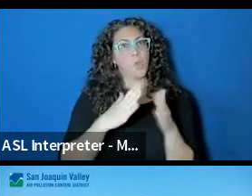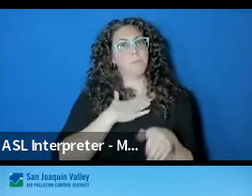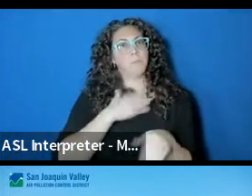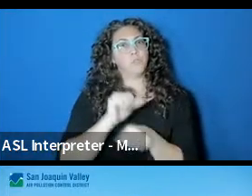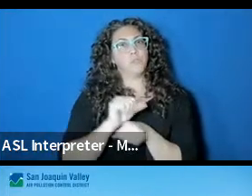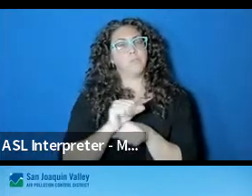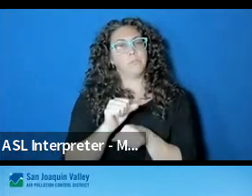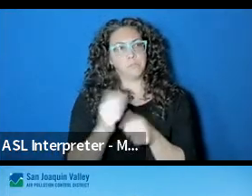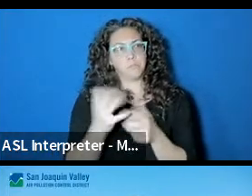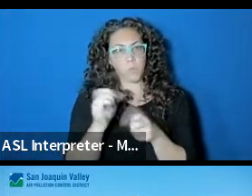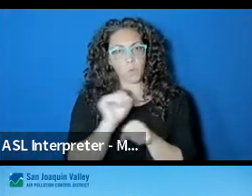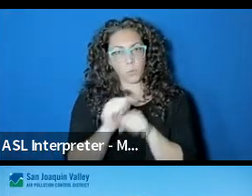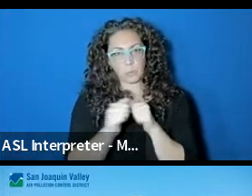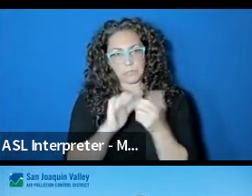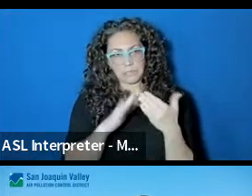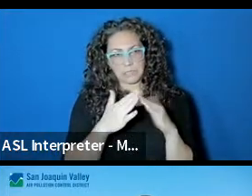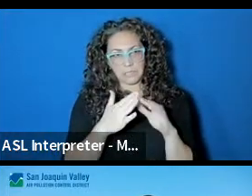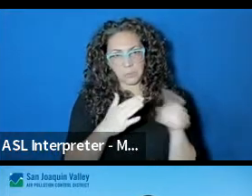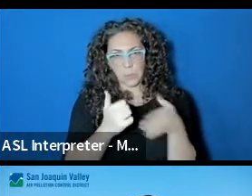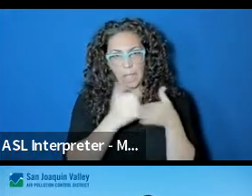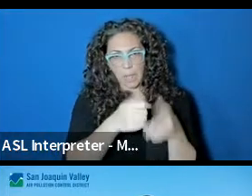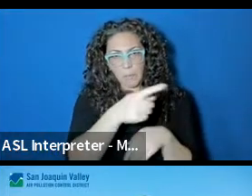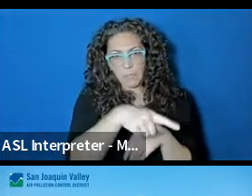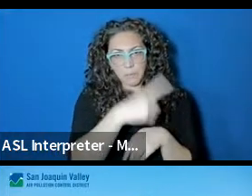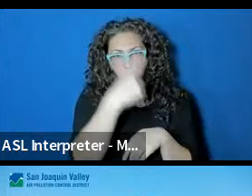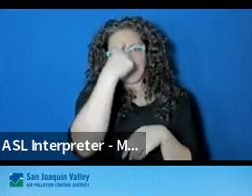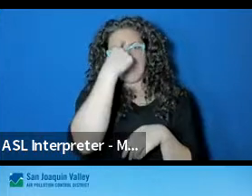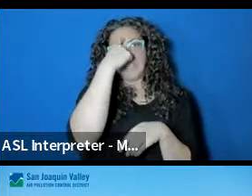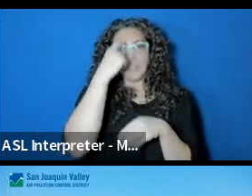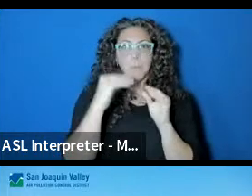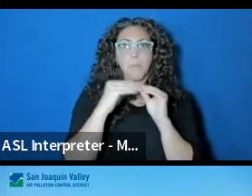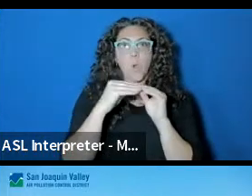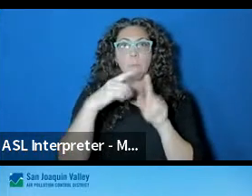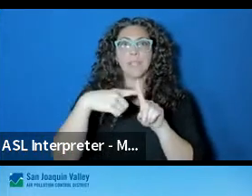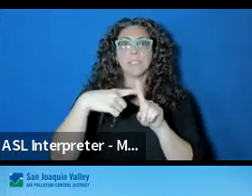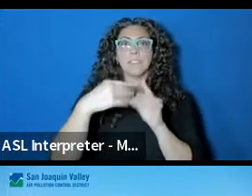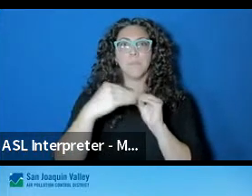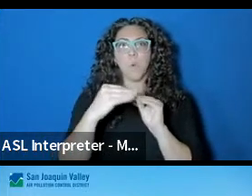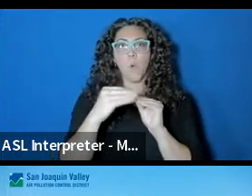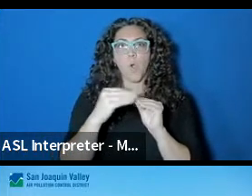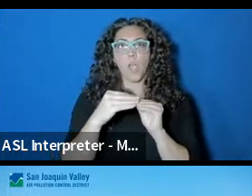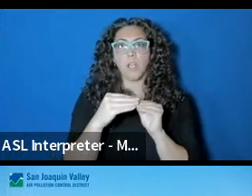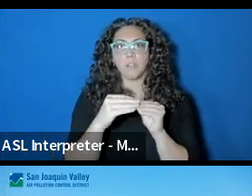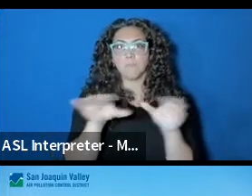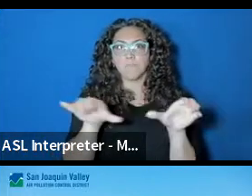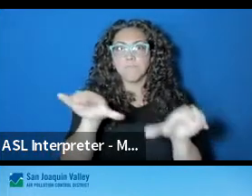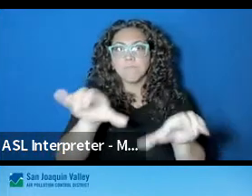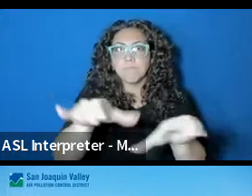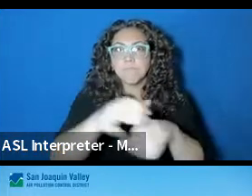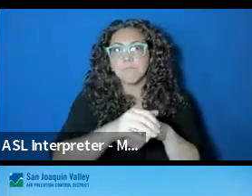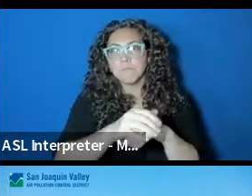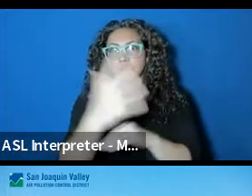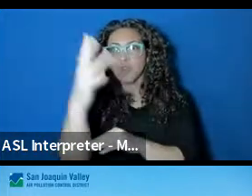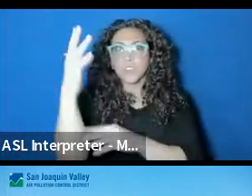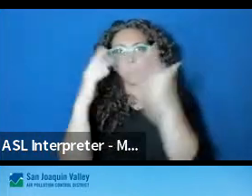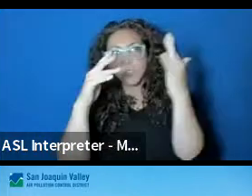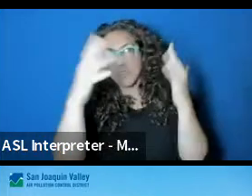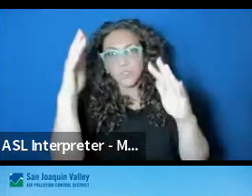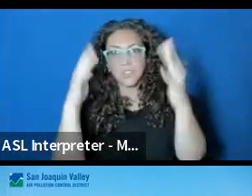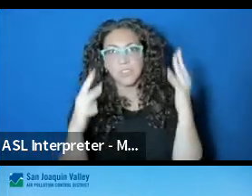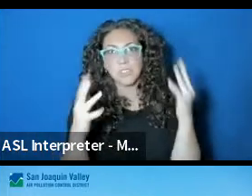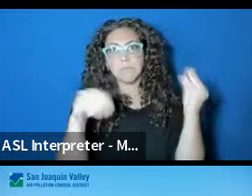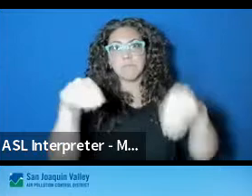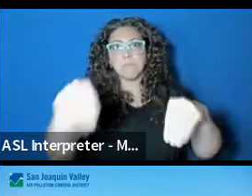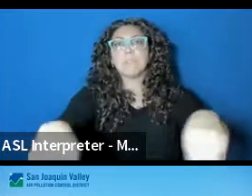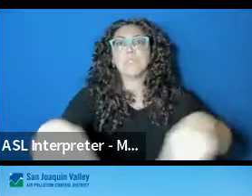help them build their capacity. I know we're not there yet. I know it's a huge question mark for all of us. What happens to these trees after